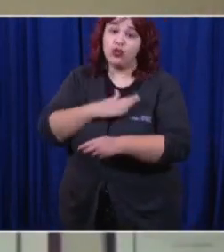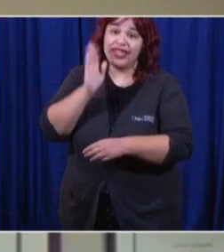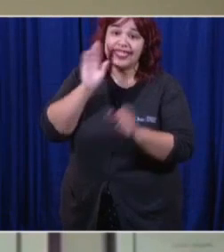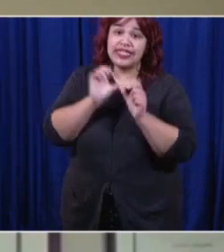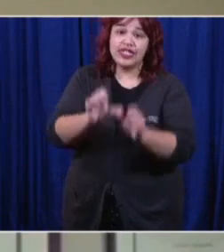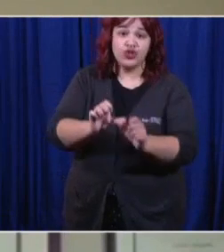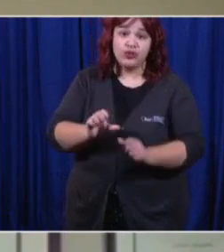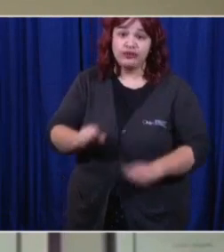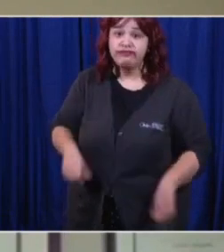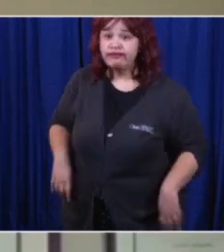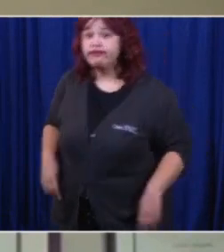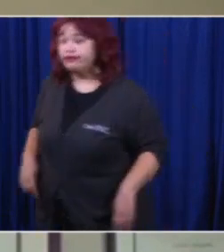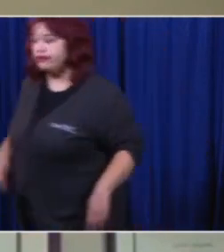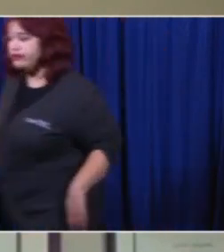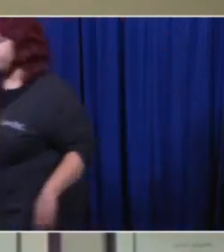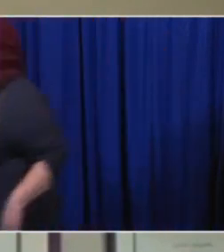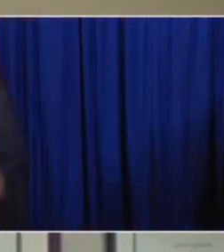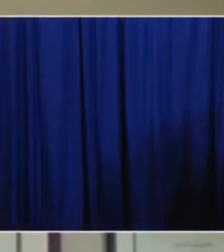at Bloomberg.